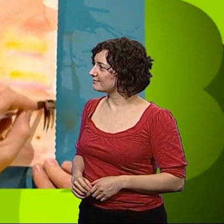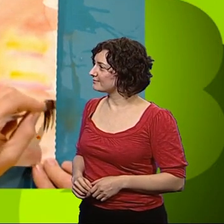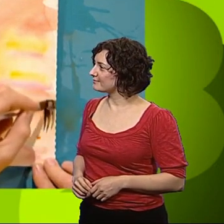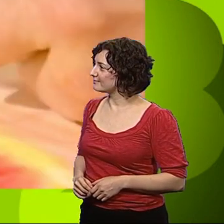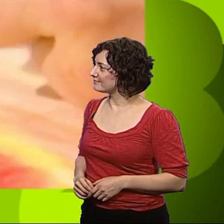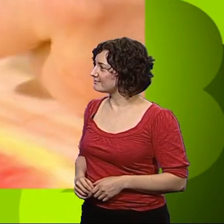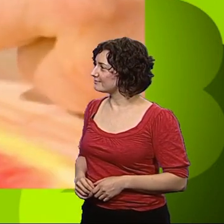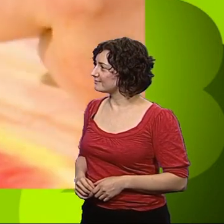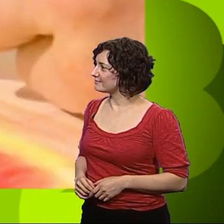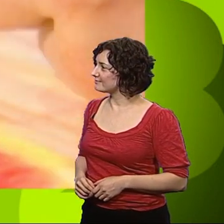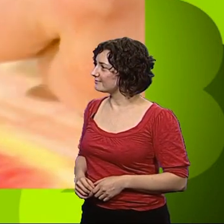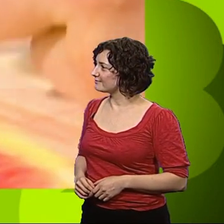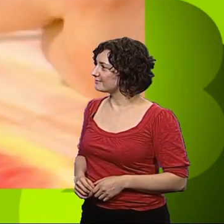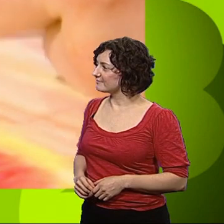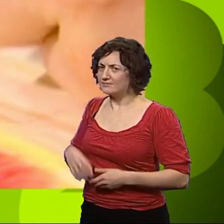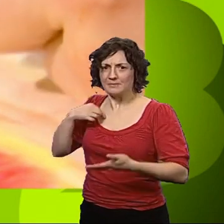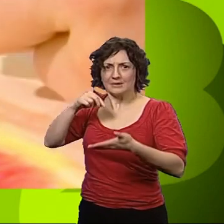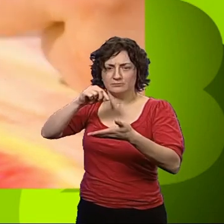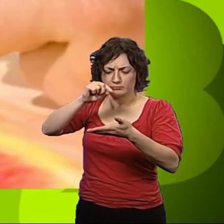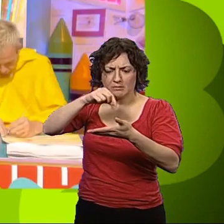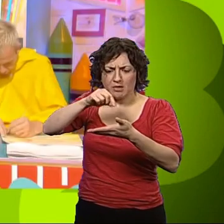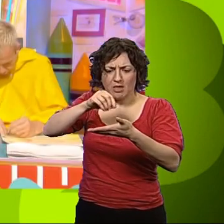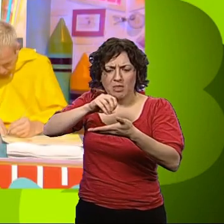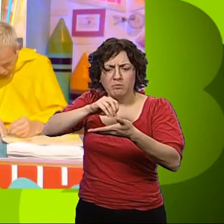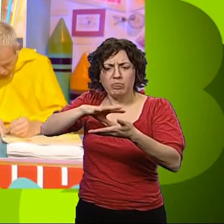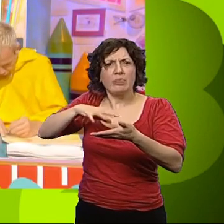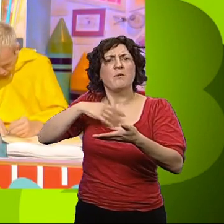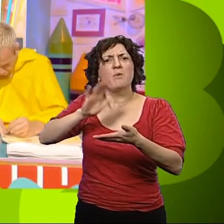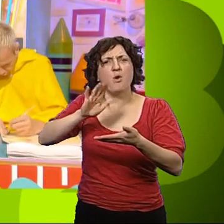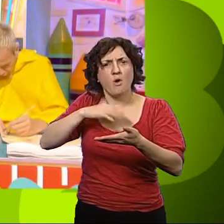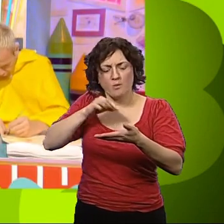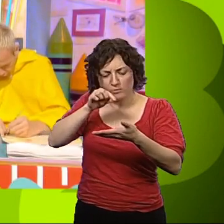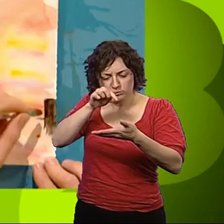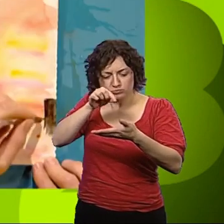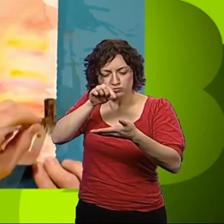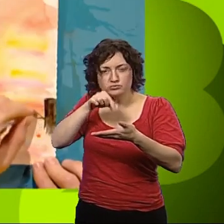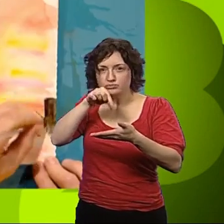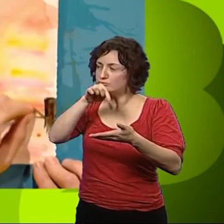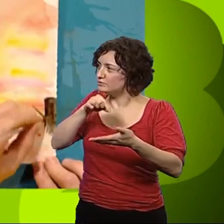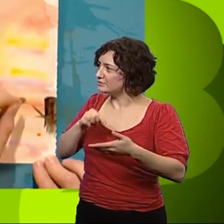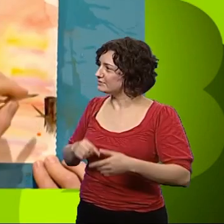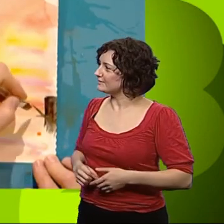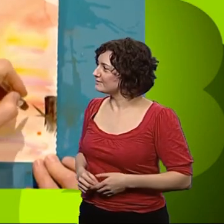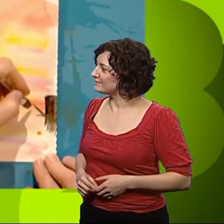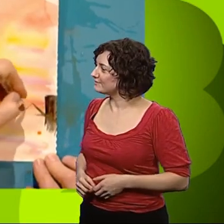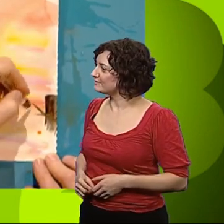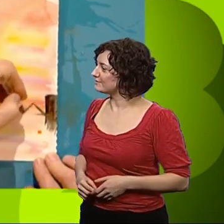Yeah. What I'm trying to do is not let this paint spread. You see, I want to keep the edges nice and sharp.